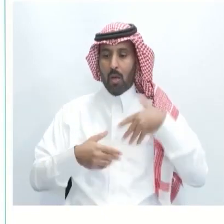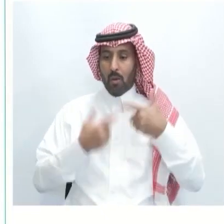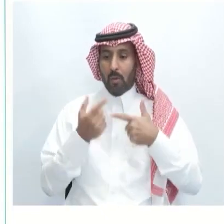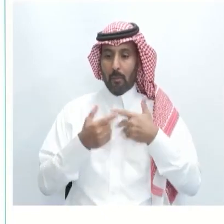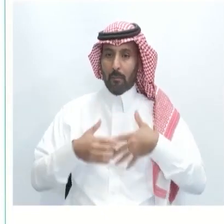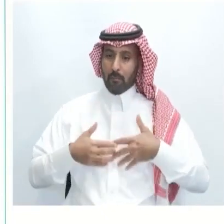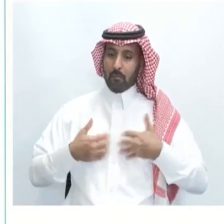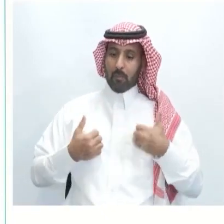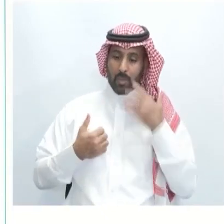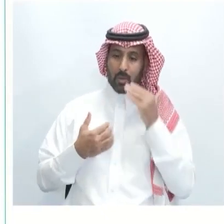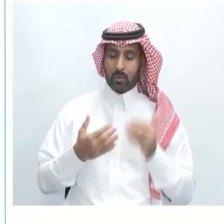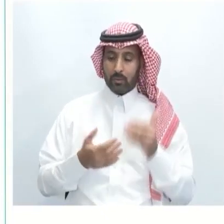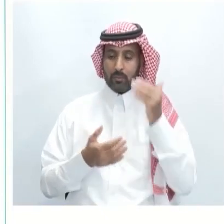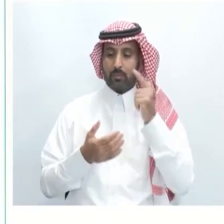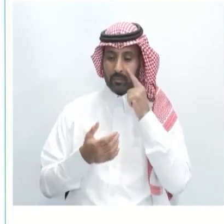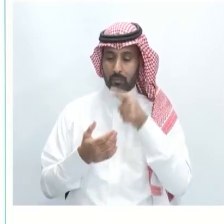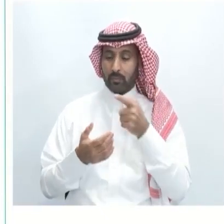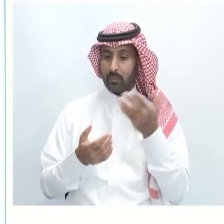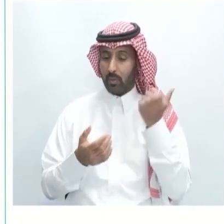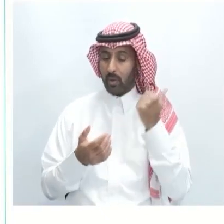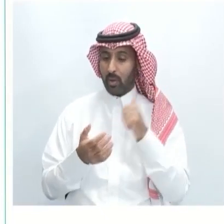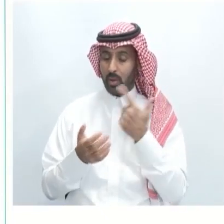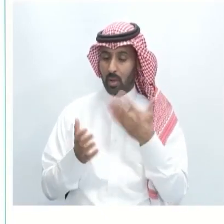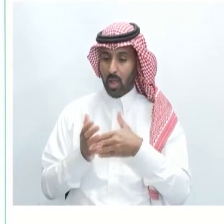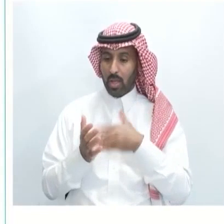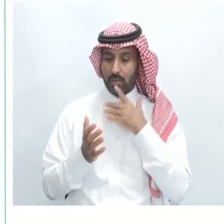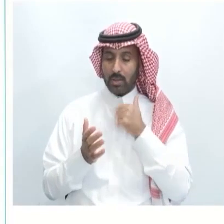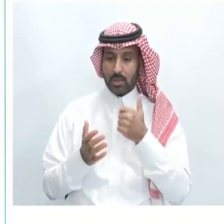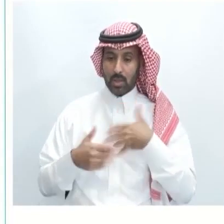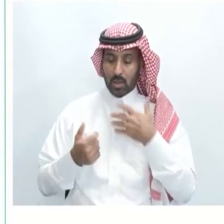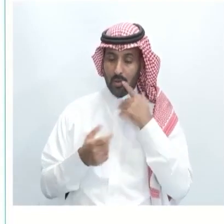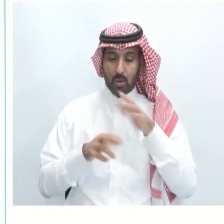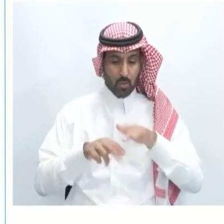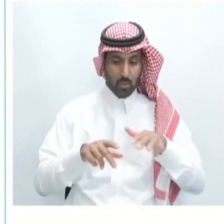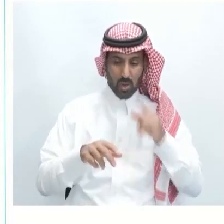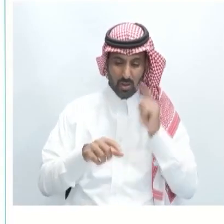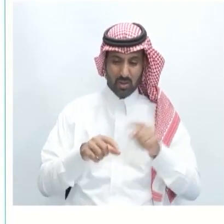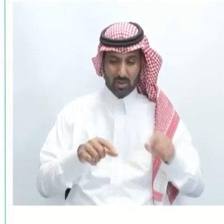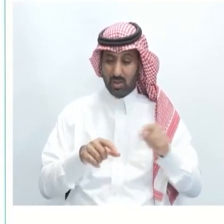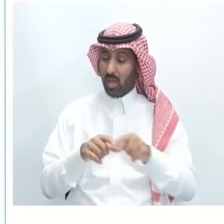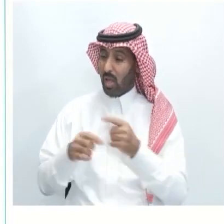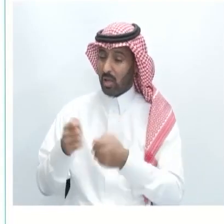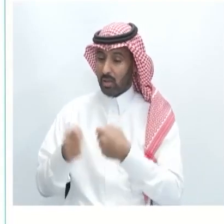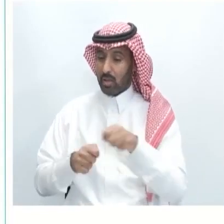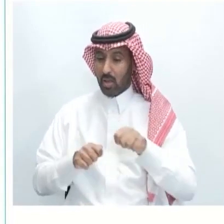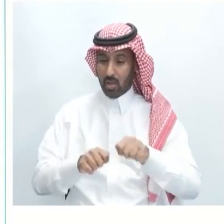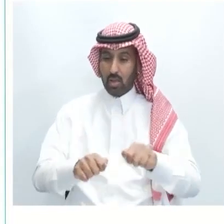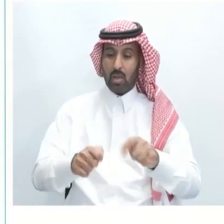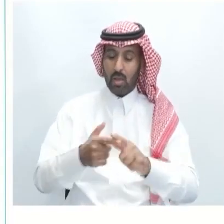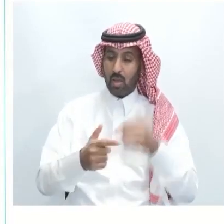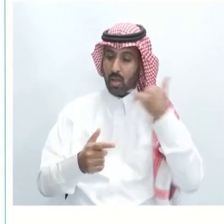general satisfaction. Among the least satisfying jobs were cashiers at 25%, telemarketers